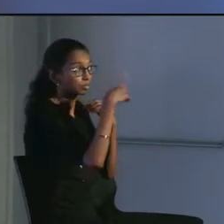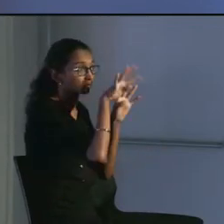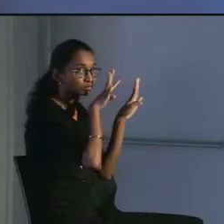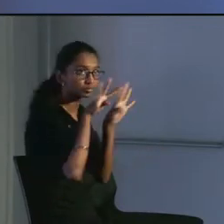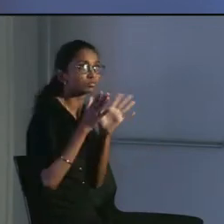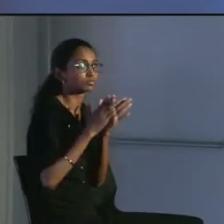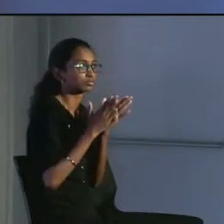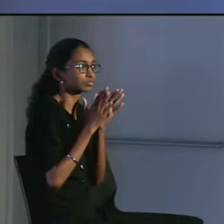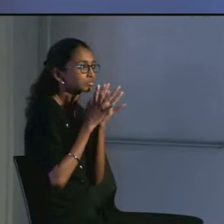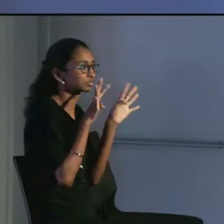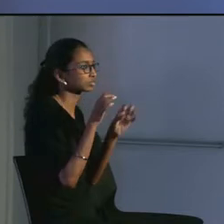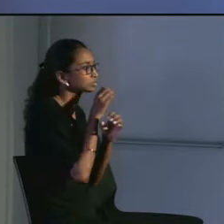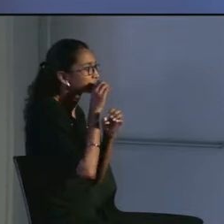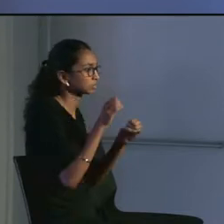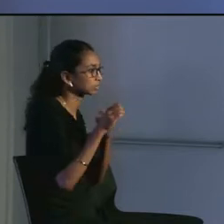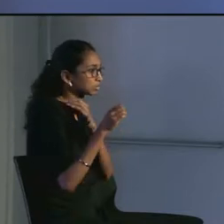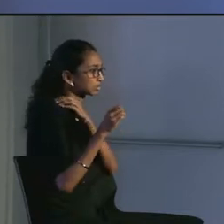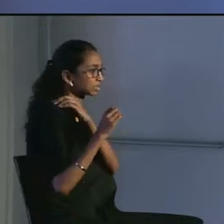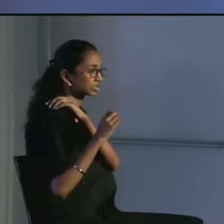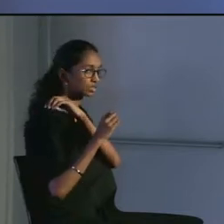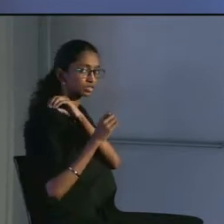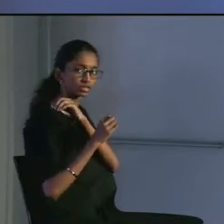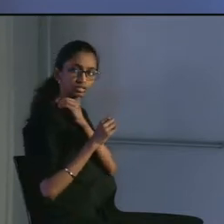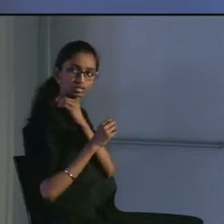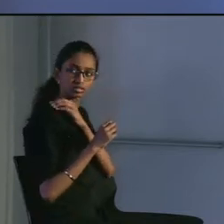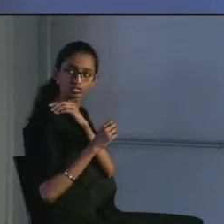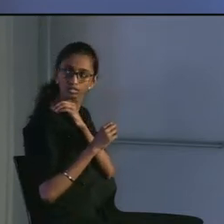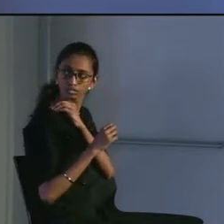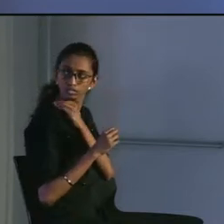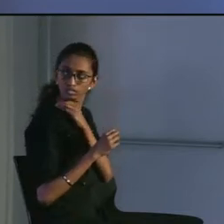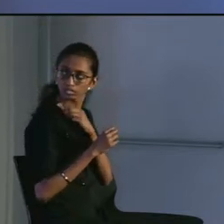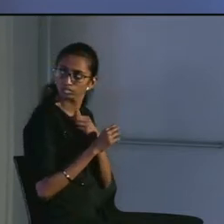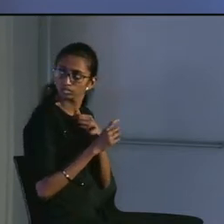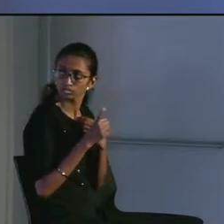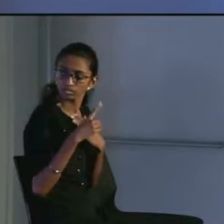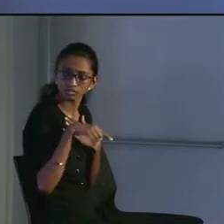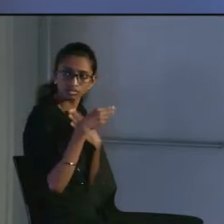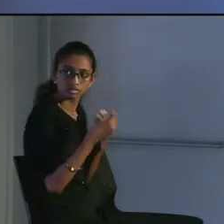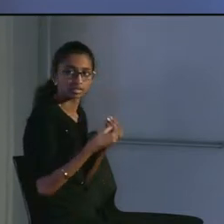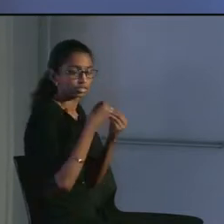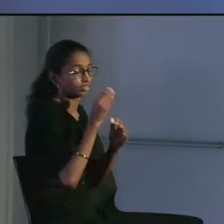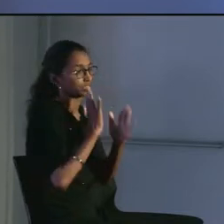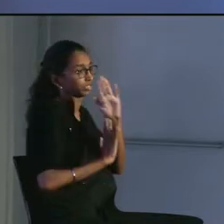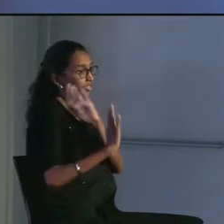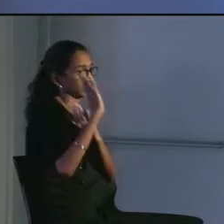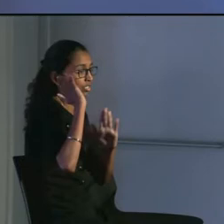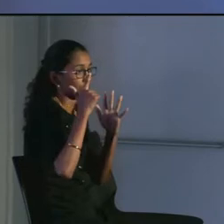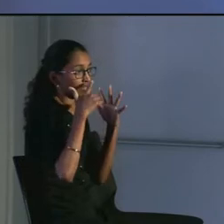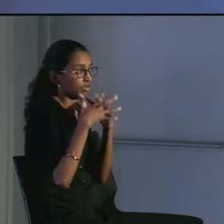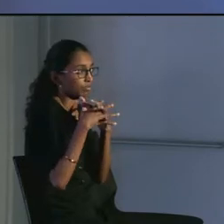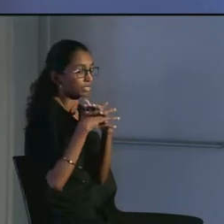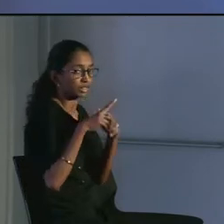Which again is typical of a lot of work which produced in the